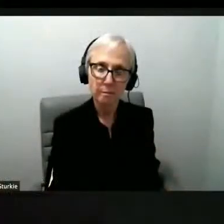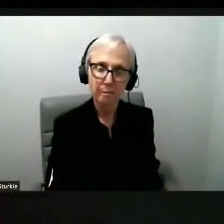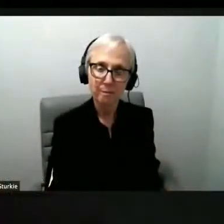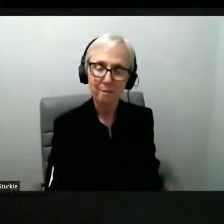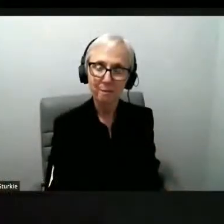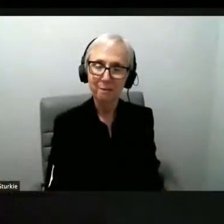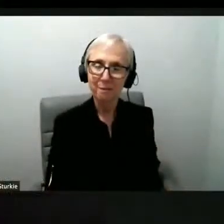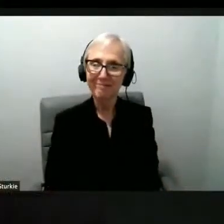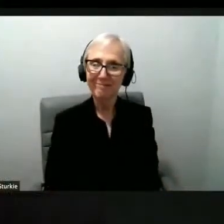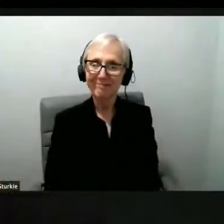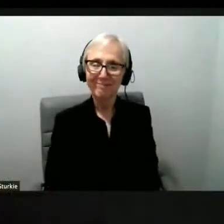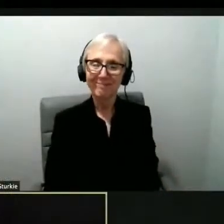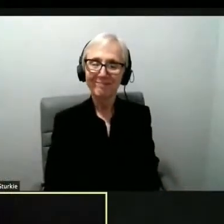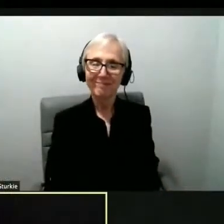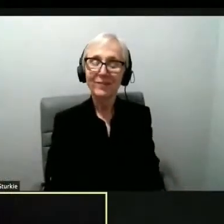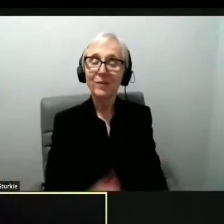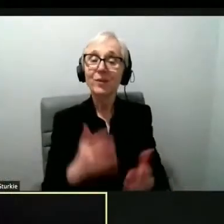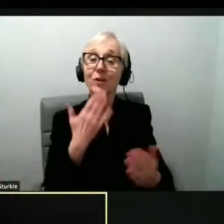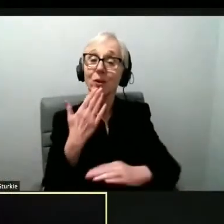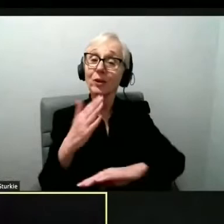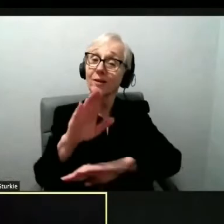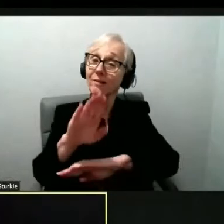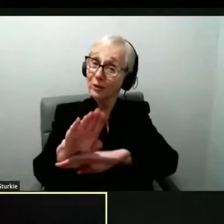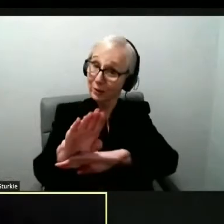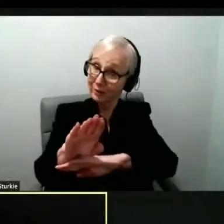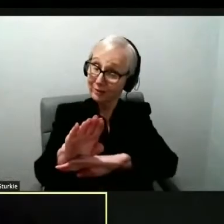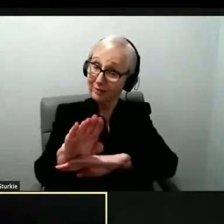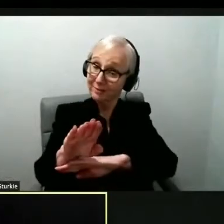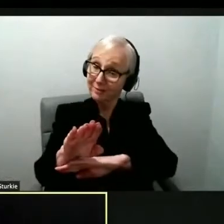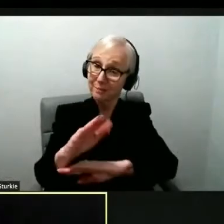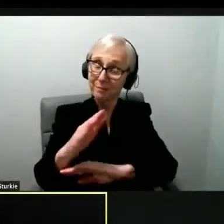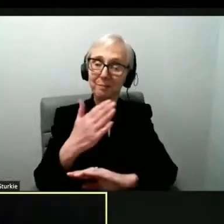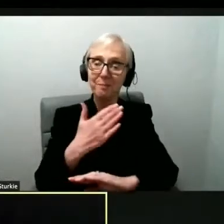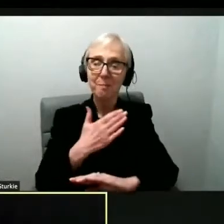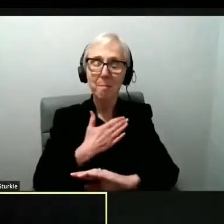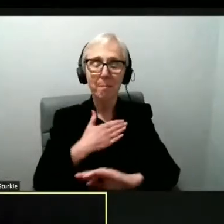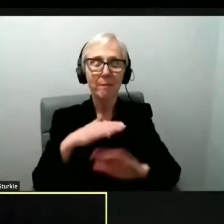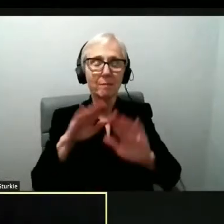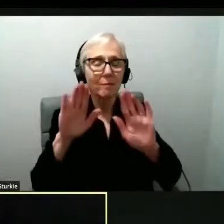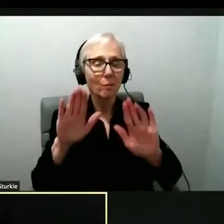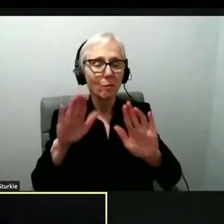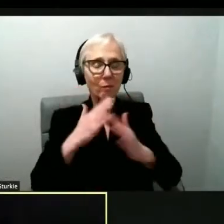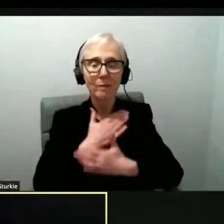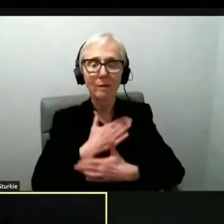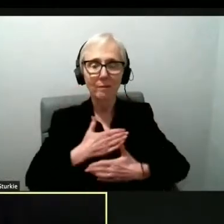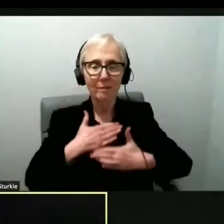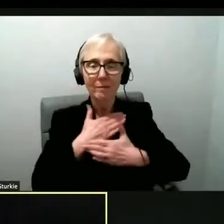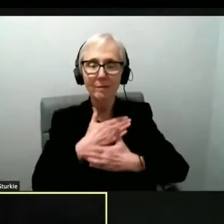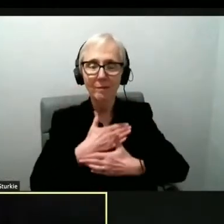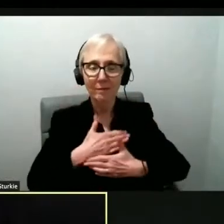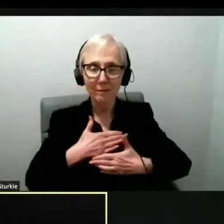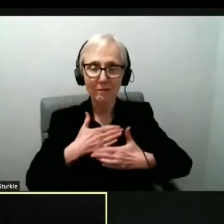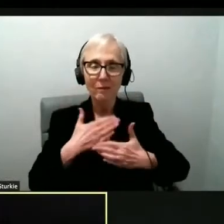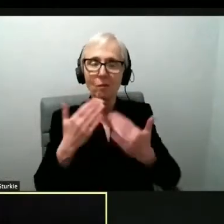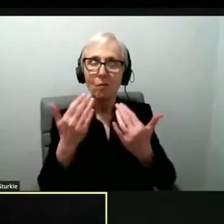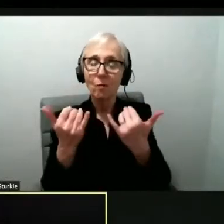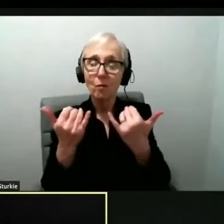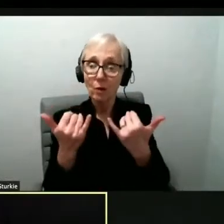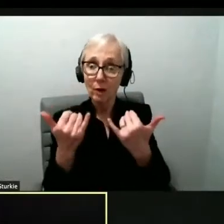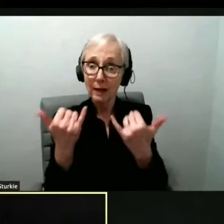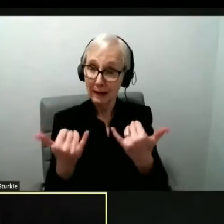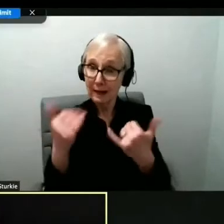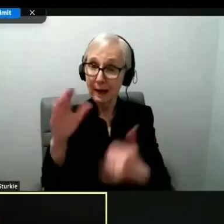Okay. Good afternoon. It is my great pleasure for NOWCastSA to host this District